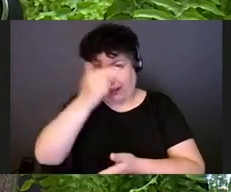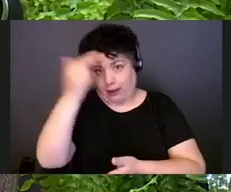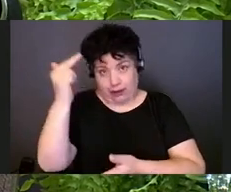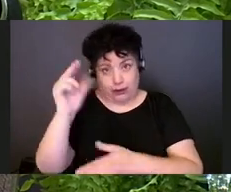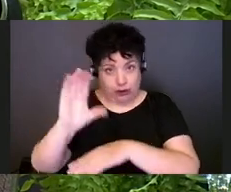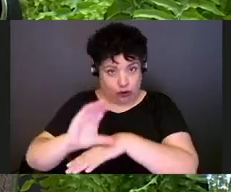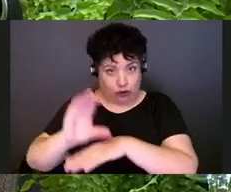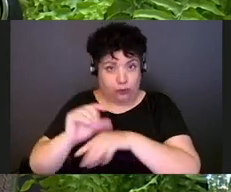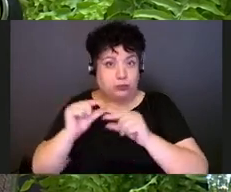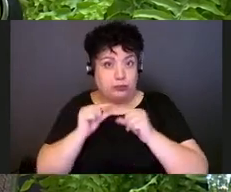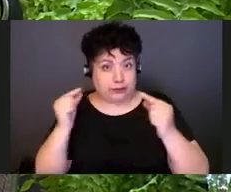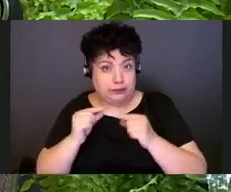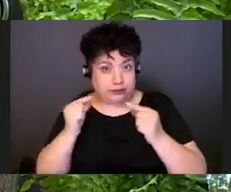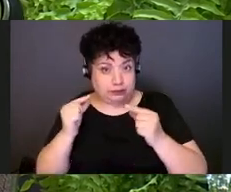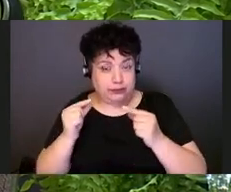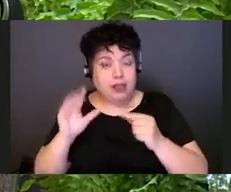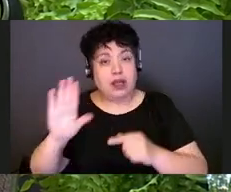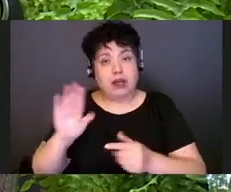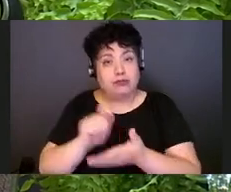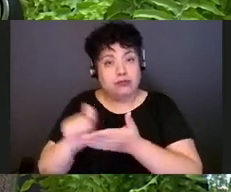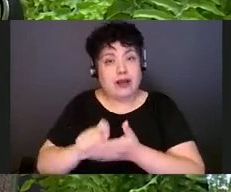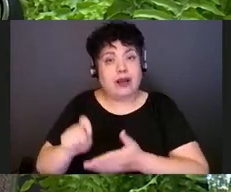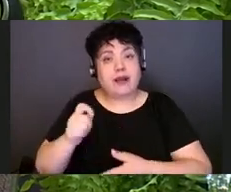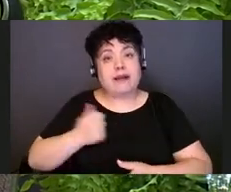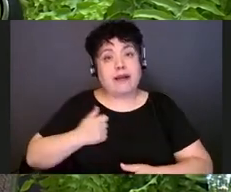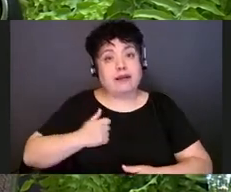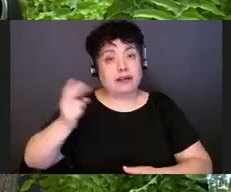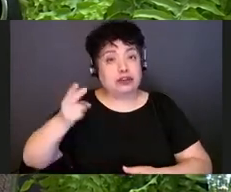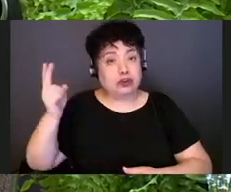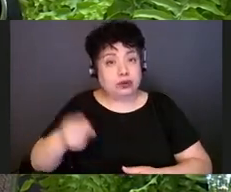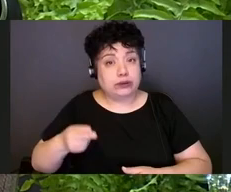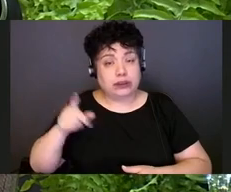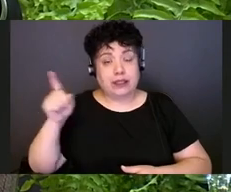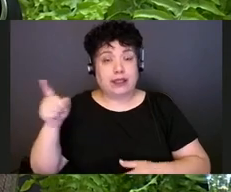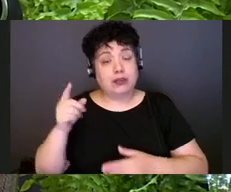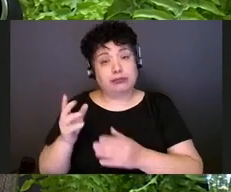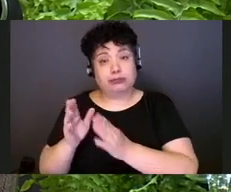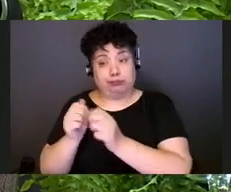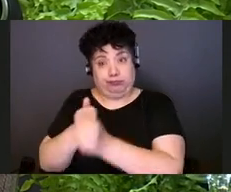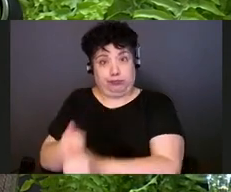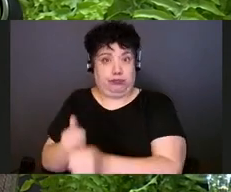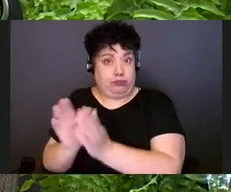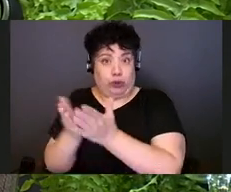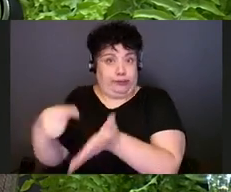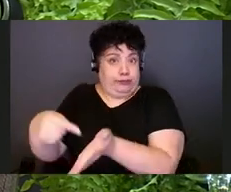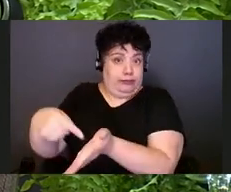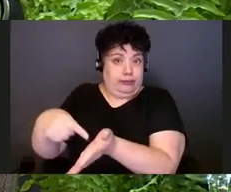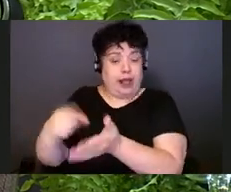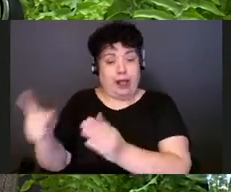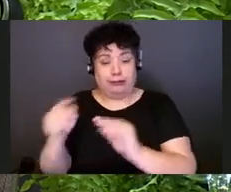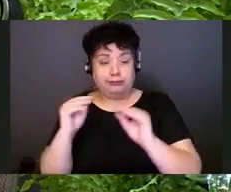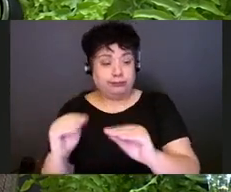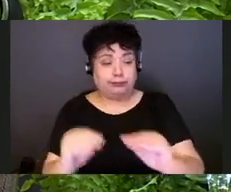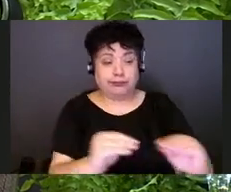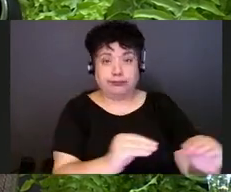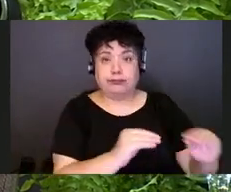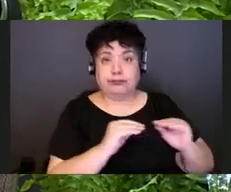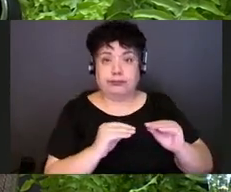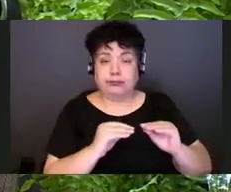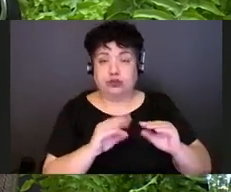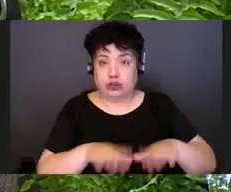of Canada, in the classroom, teachers are teaching this to children, and these books were